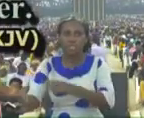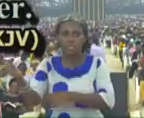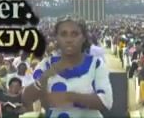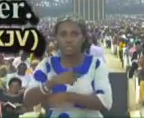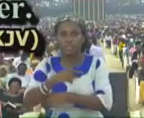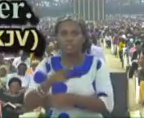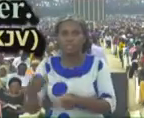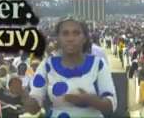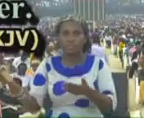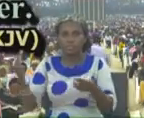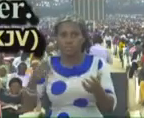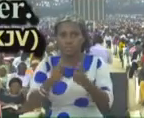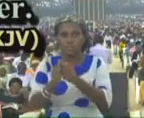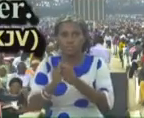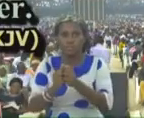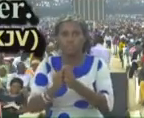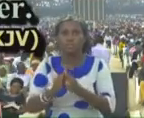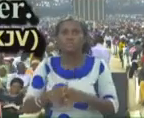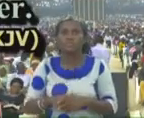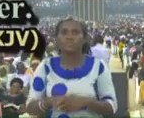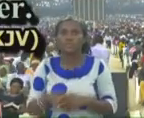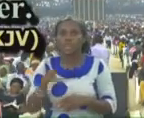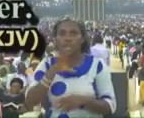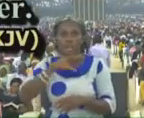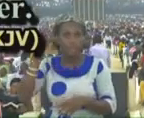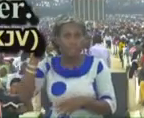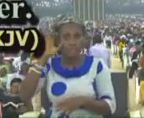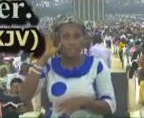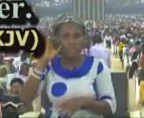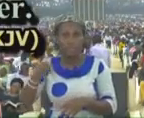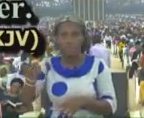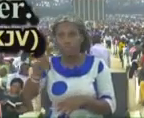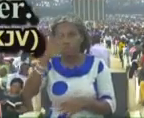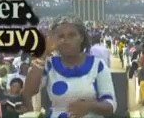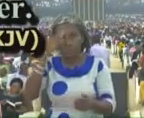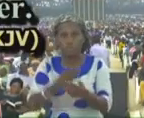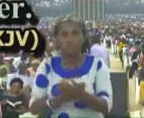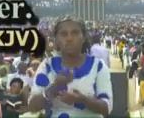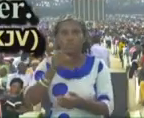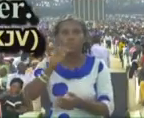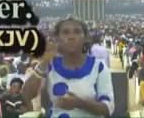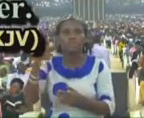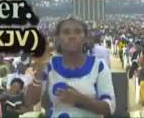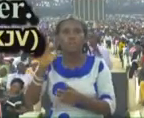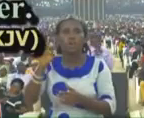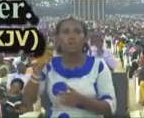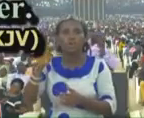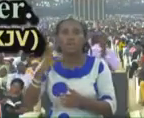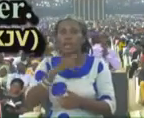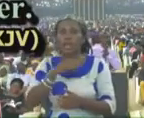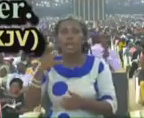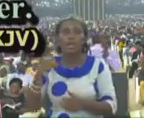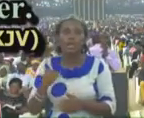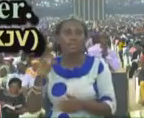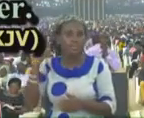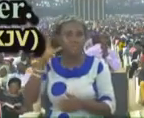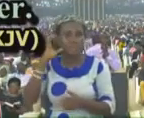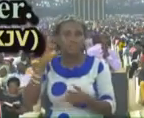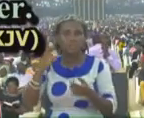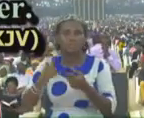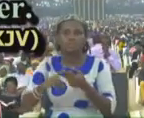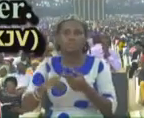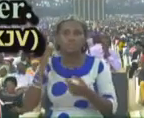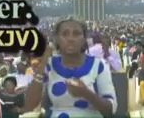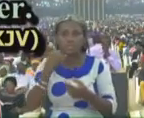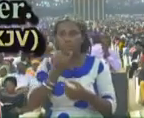Gather yourself together and hear, ye sons of Jacob, and hearken unto Israel